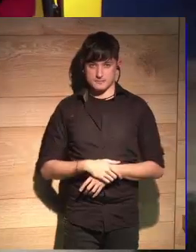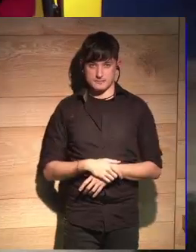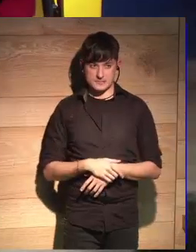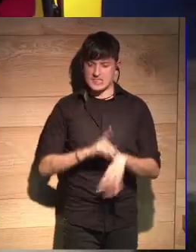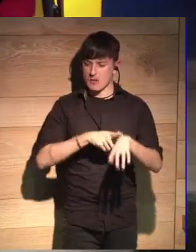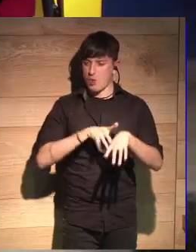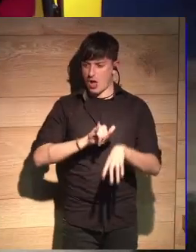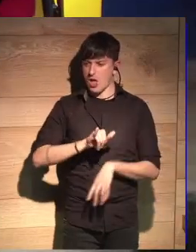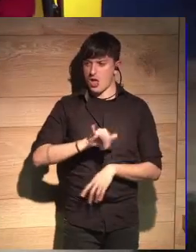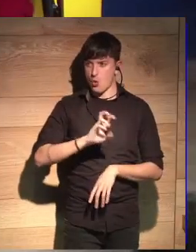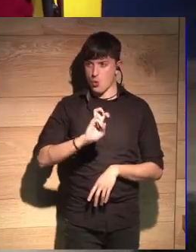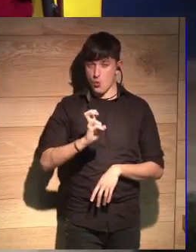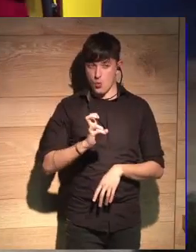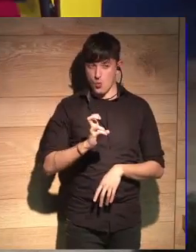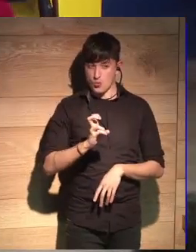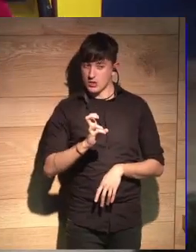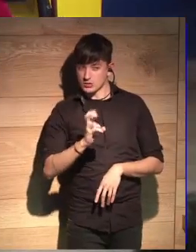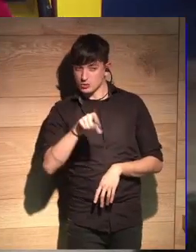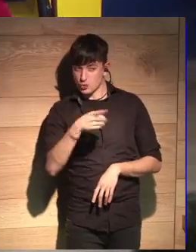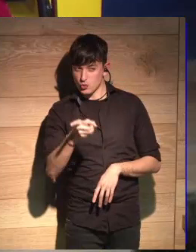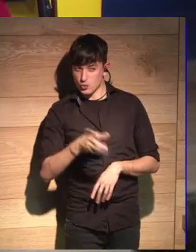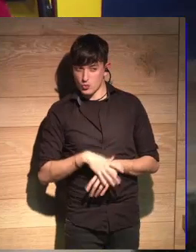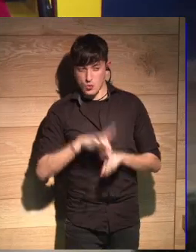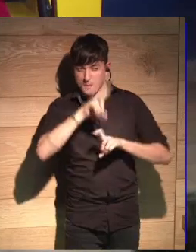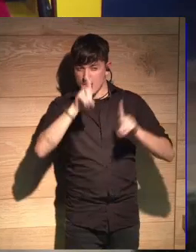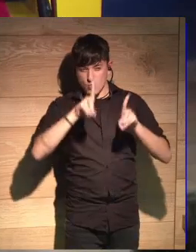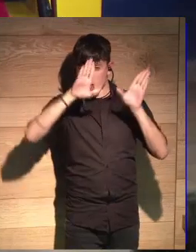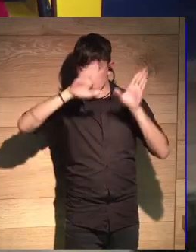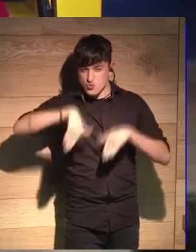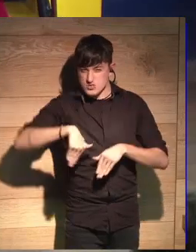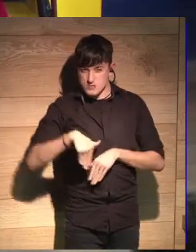Tenemos tiempo para... We have time for...